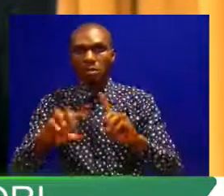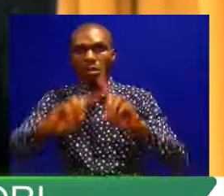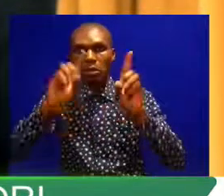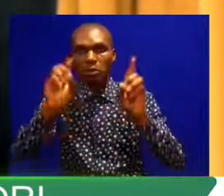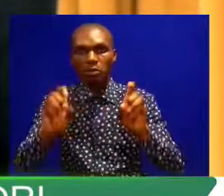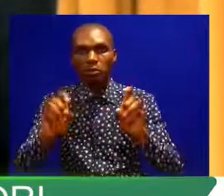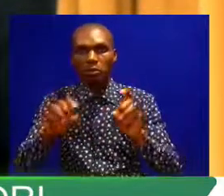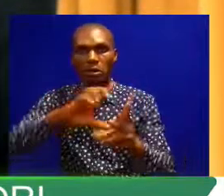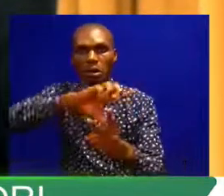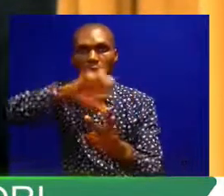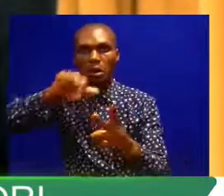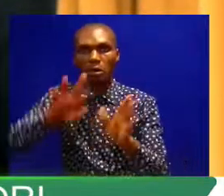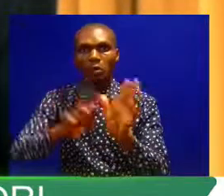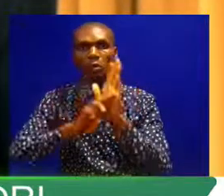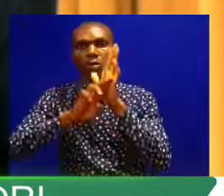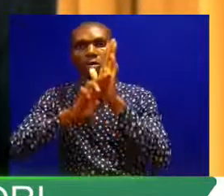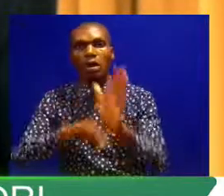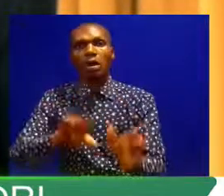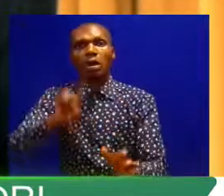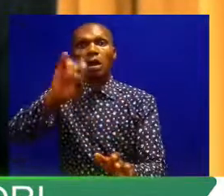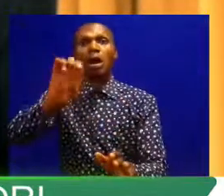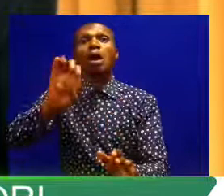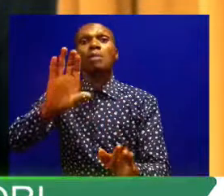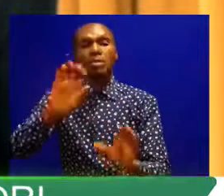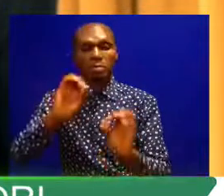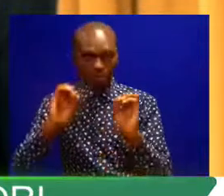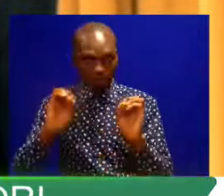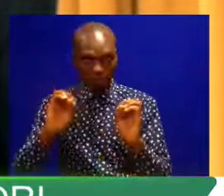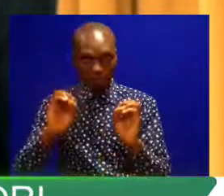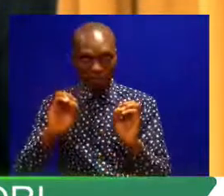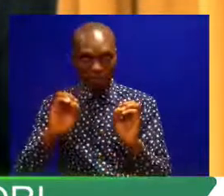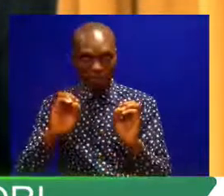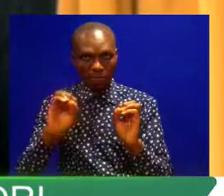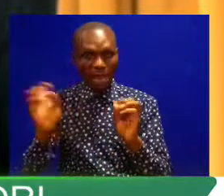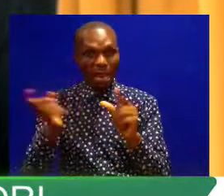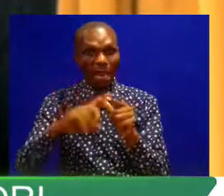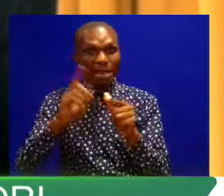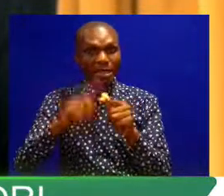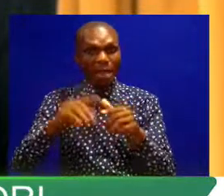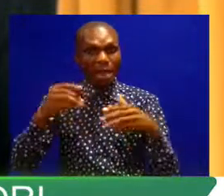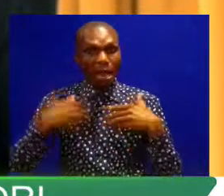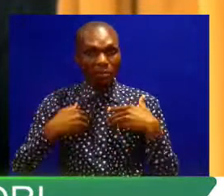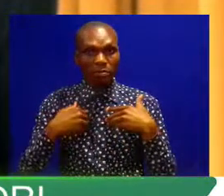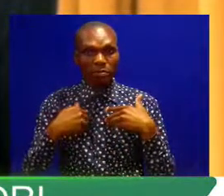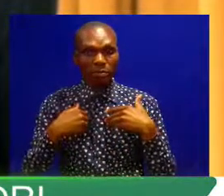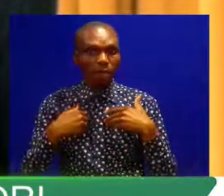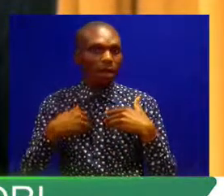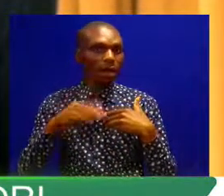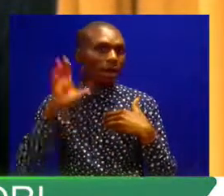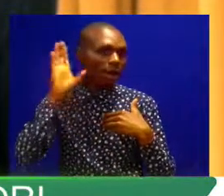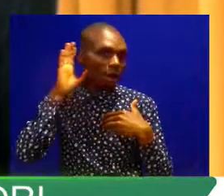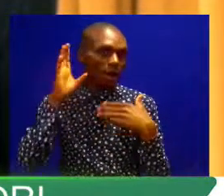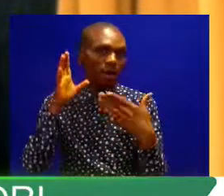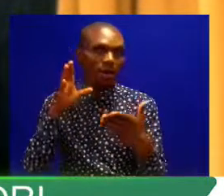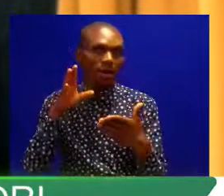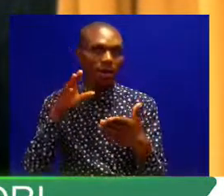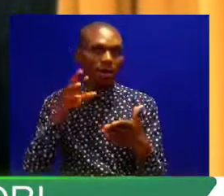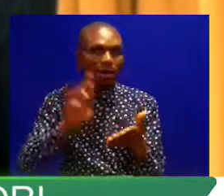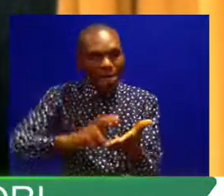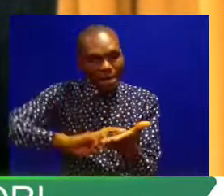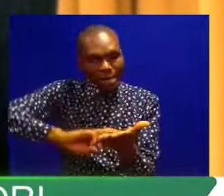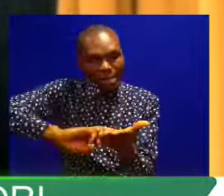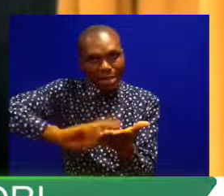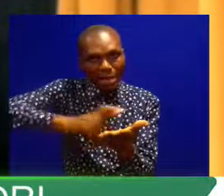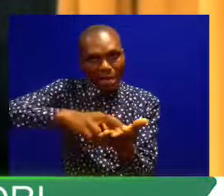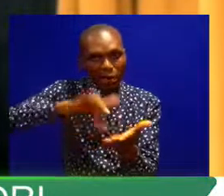representation of IBC We have considered the pleadings, the record and the brief